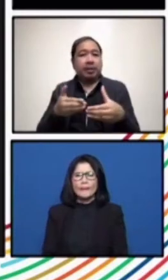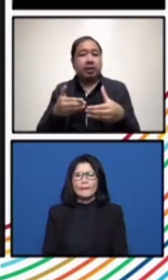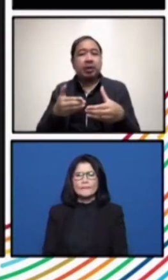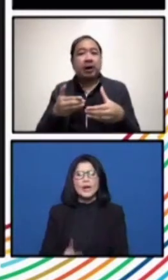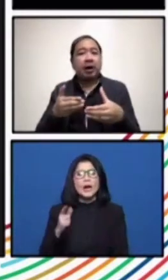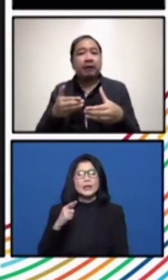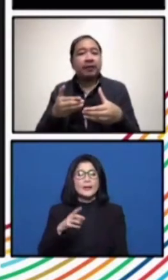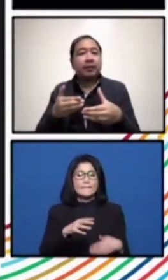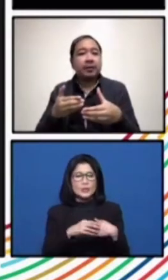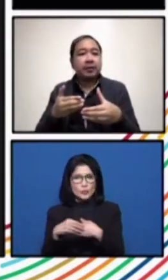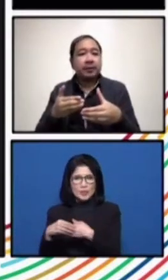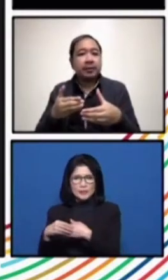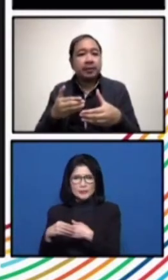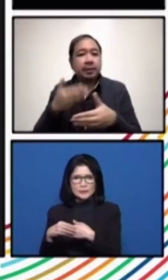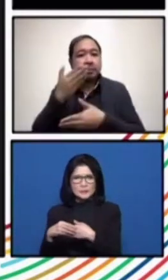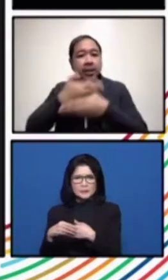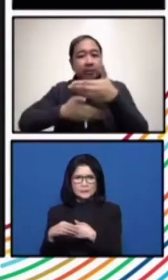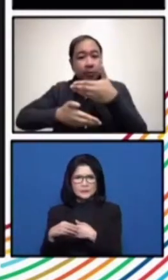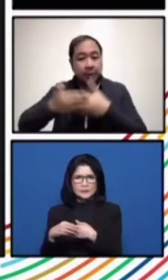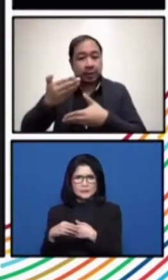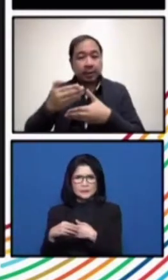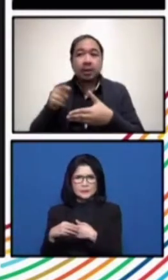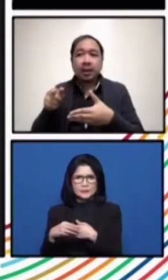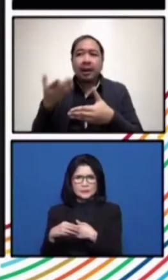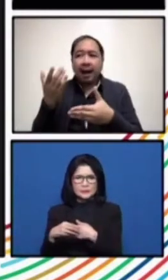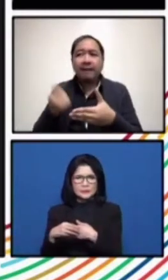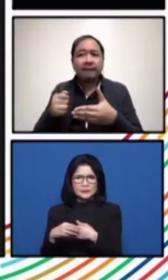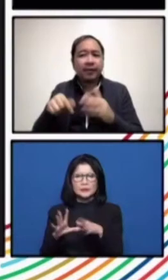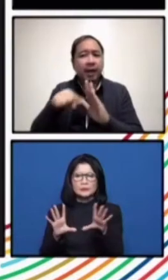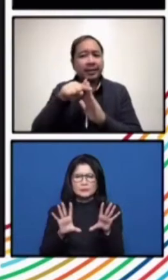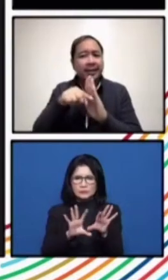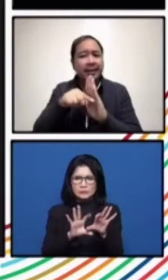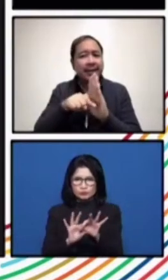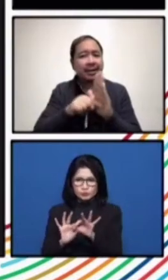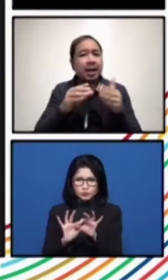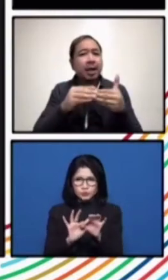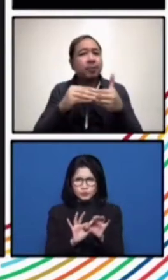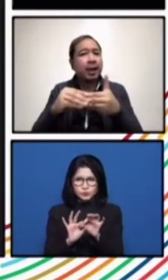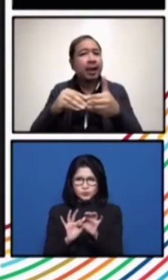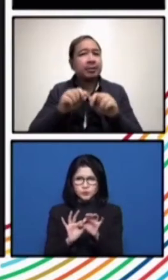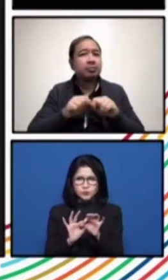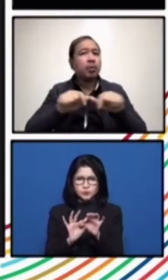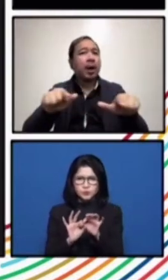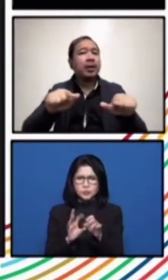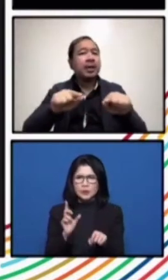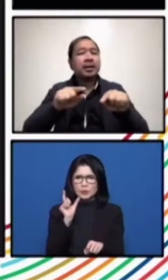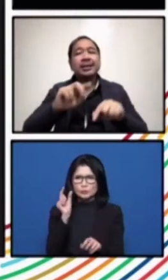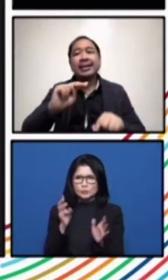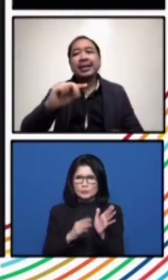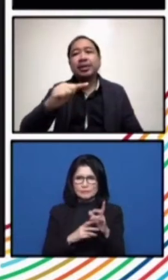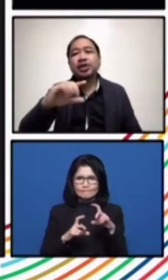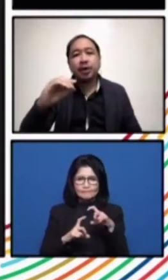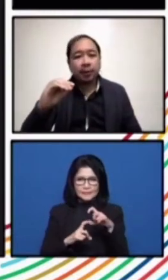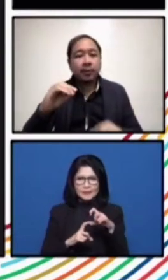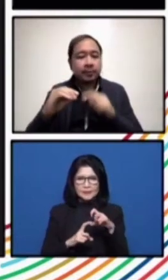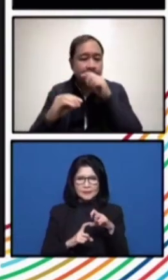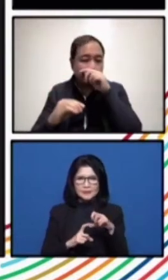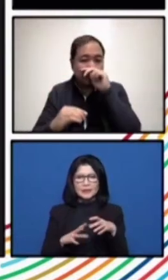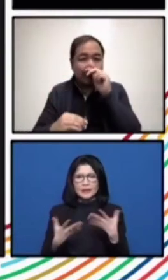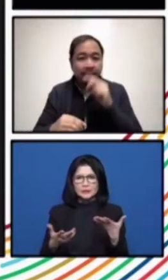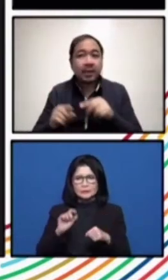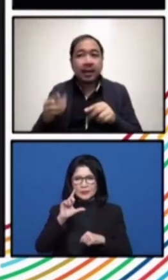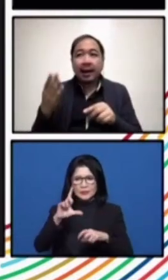in in collaboration with ngos like CBR media address we had the guidelines for the government